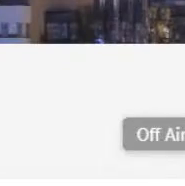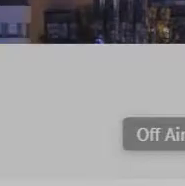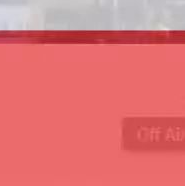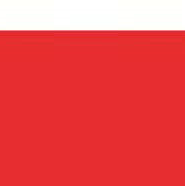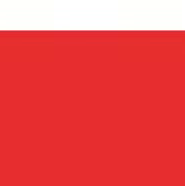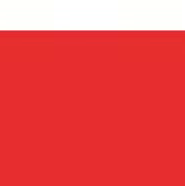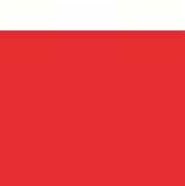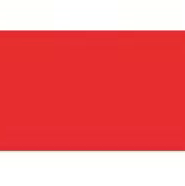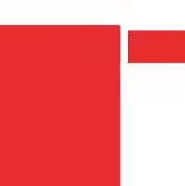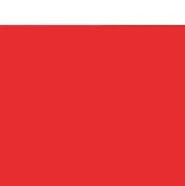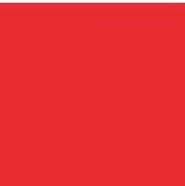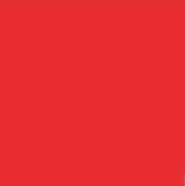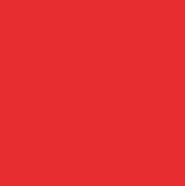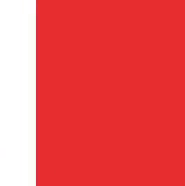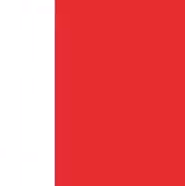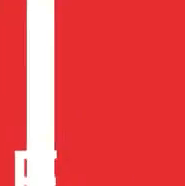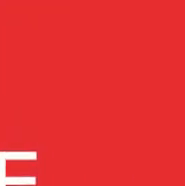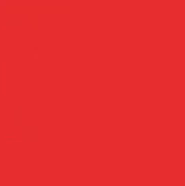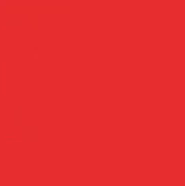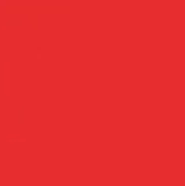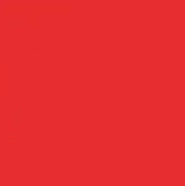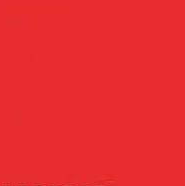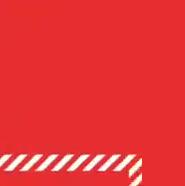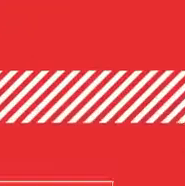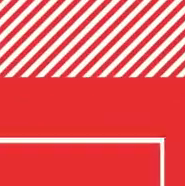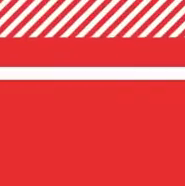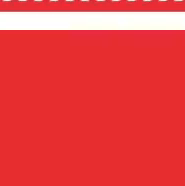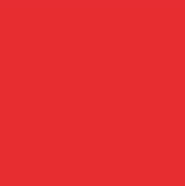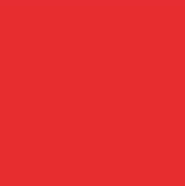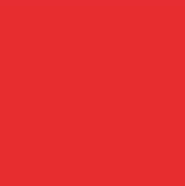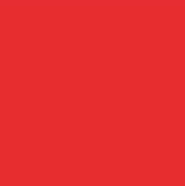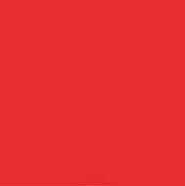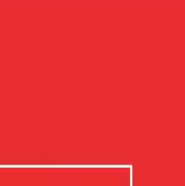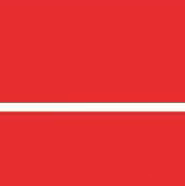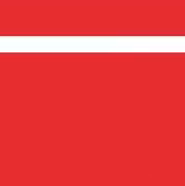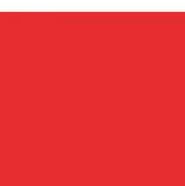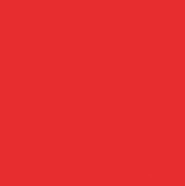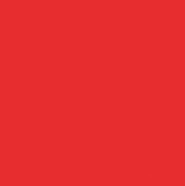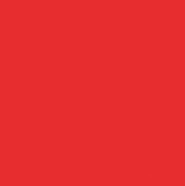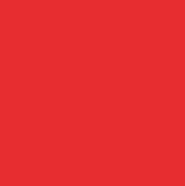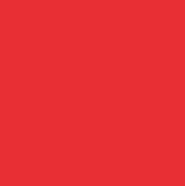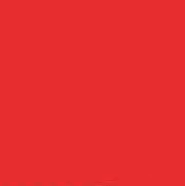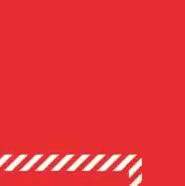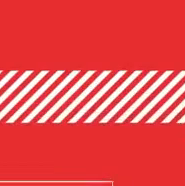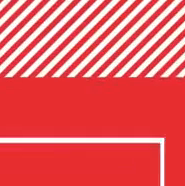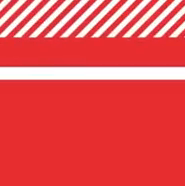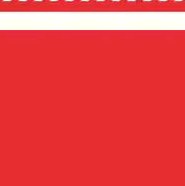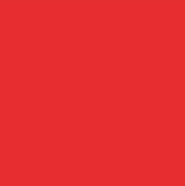This was a special report from WCNC Charlotte.